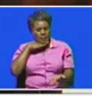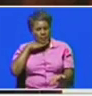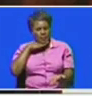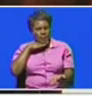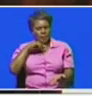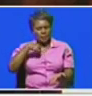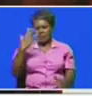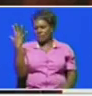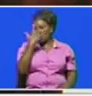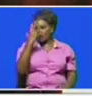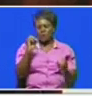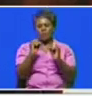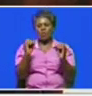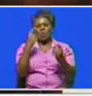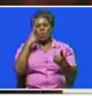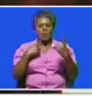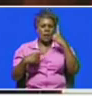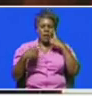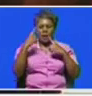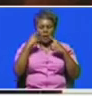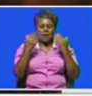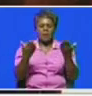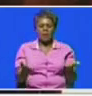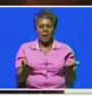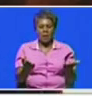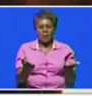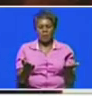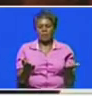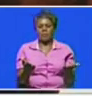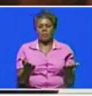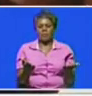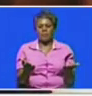And we are not ashamed to cry even before them, even now.